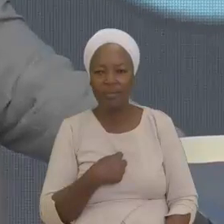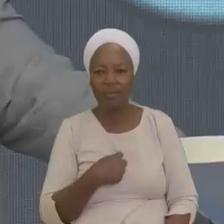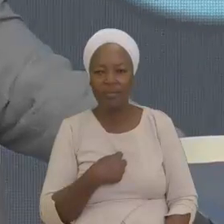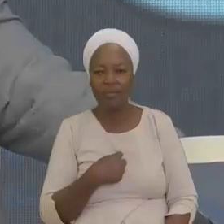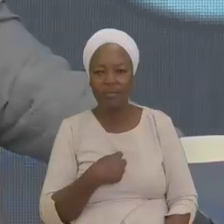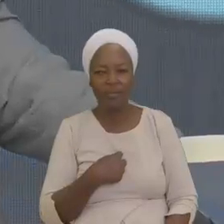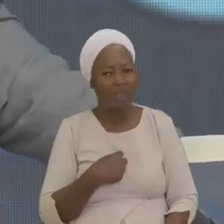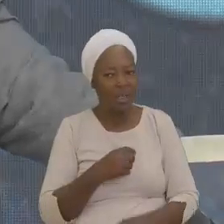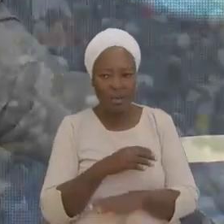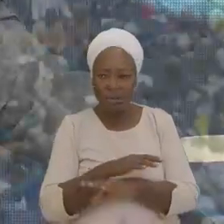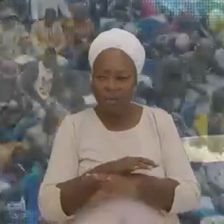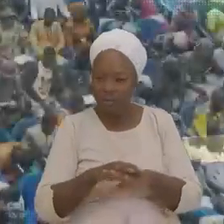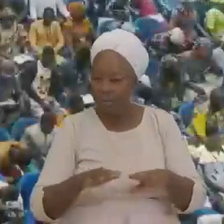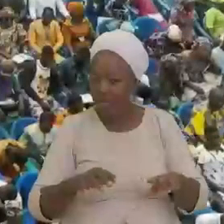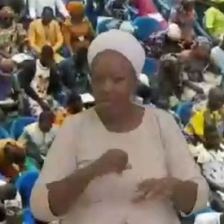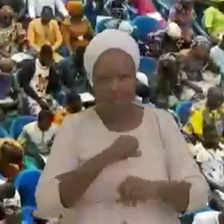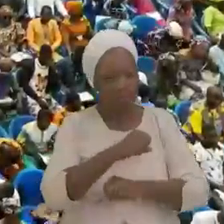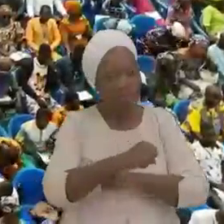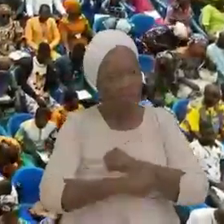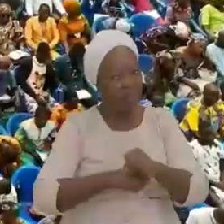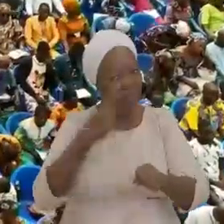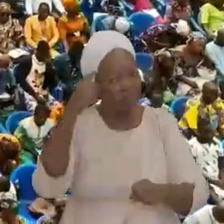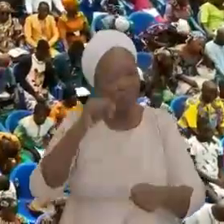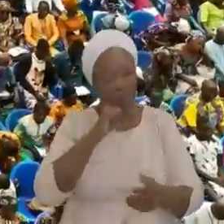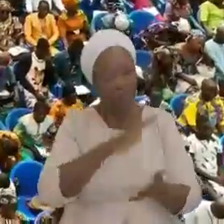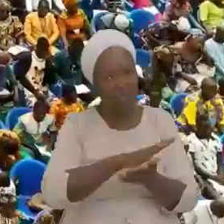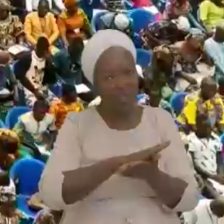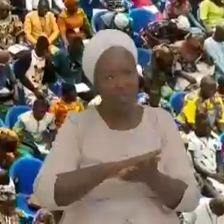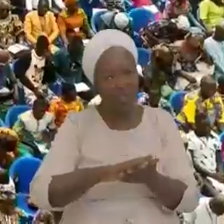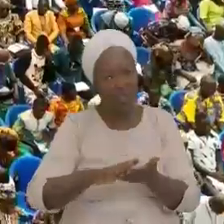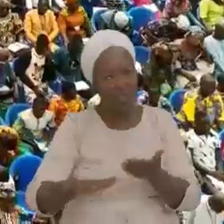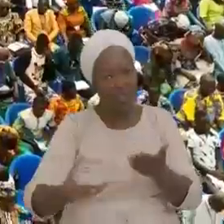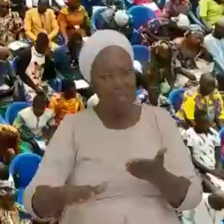Don't suffer for uncleanness, for filthiness.